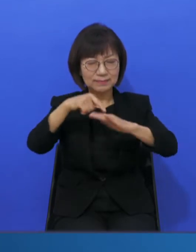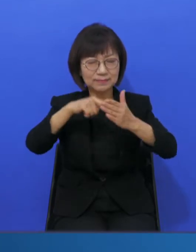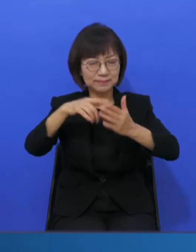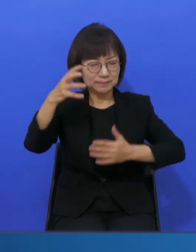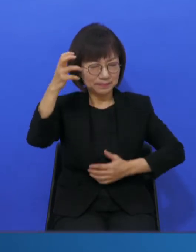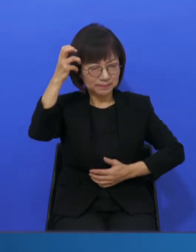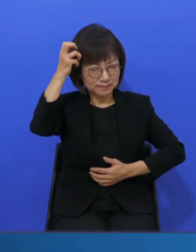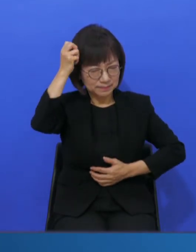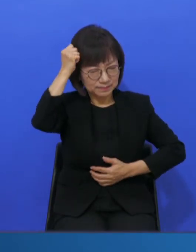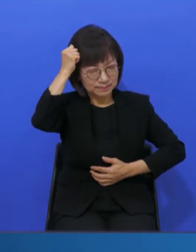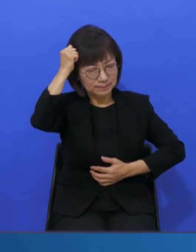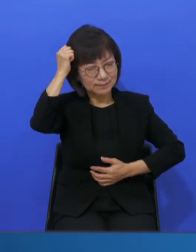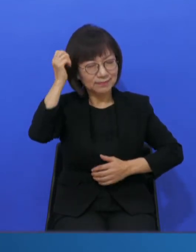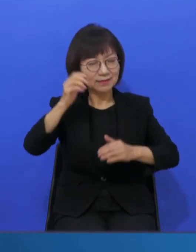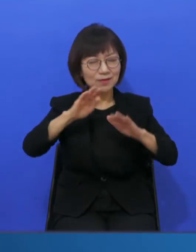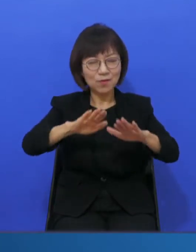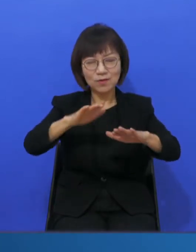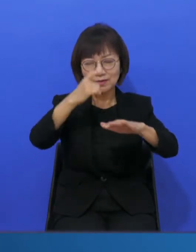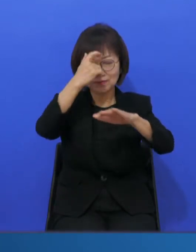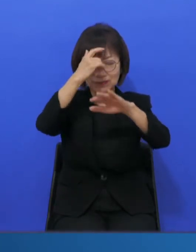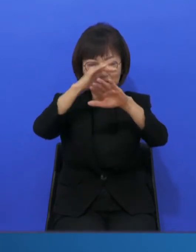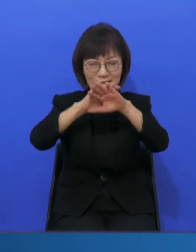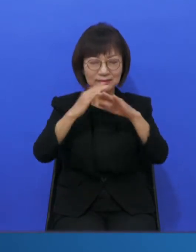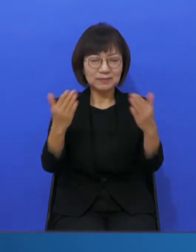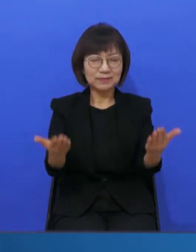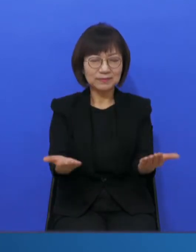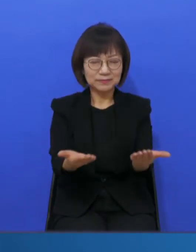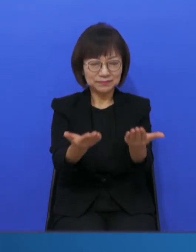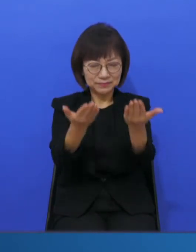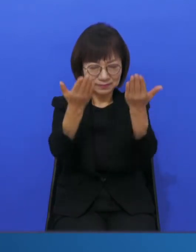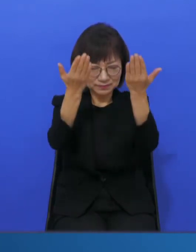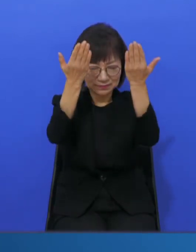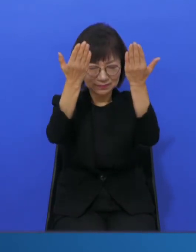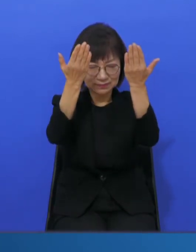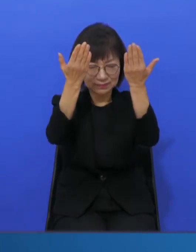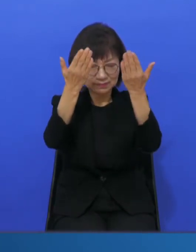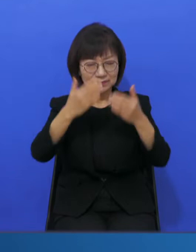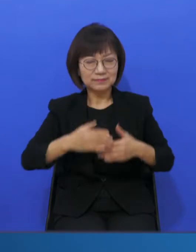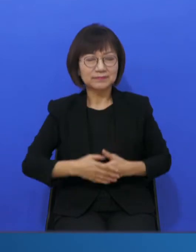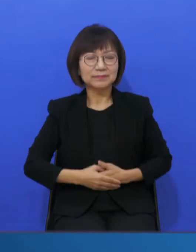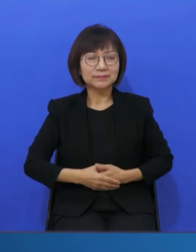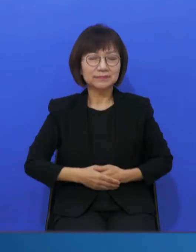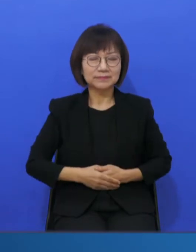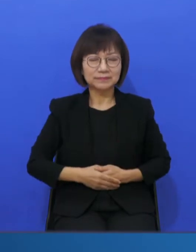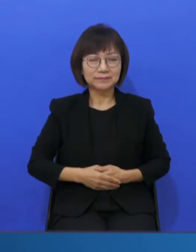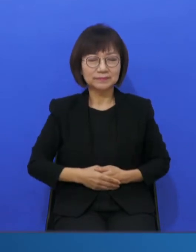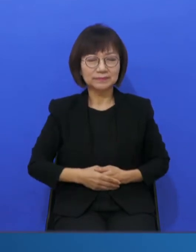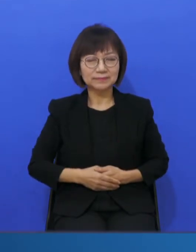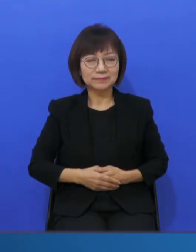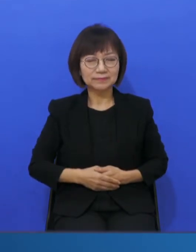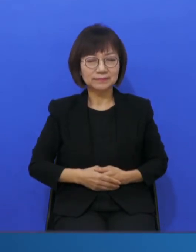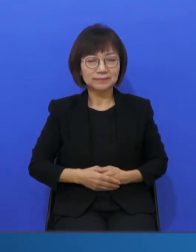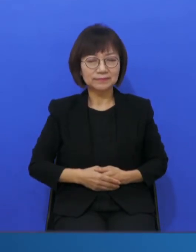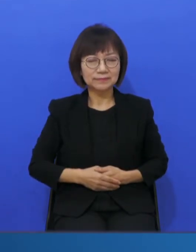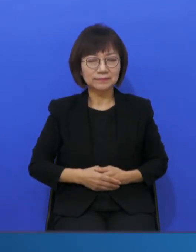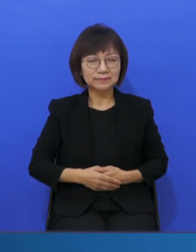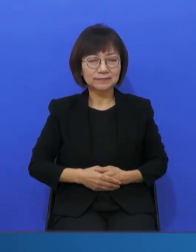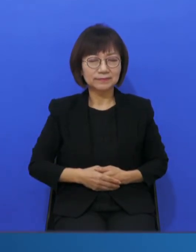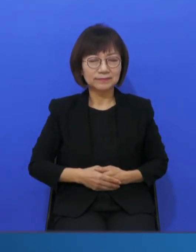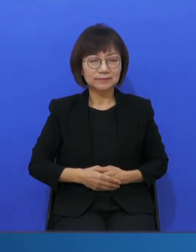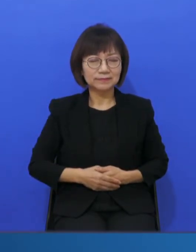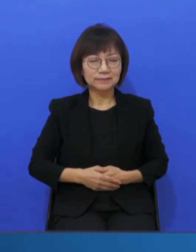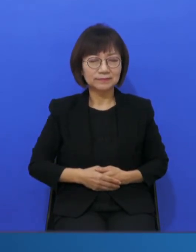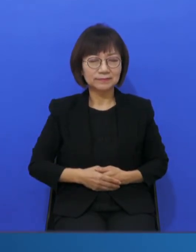your will and have been promised of life within sight of Jesus Christ. Raise us up and raise up the remnants to save the multi-ethnics of